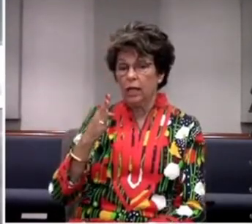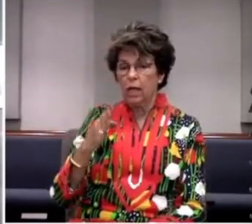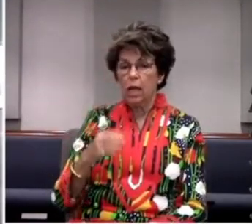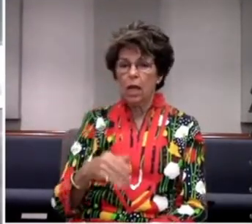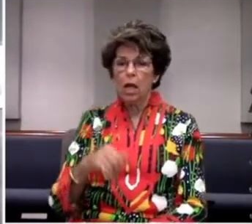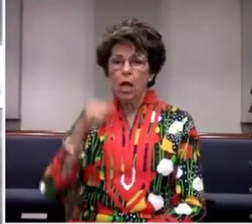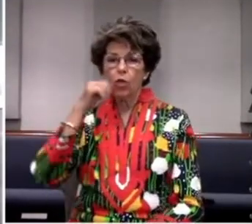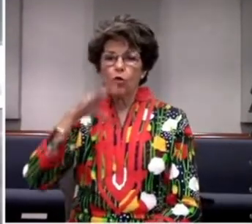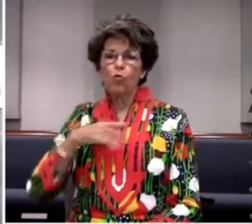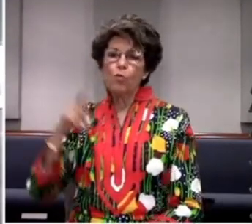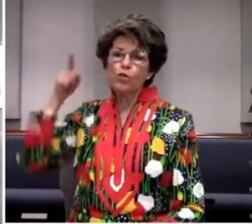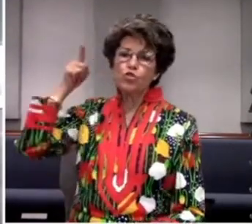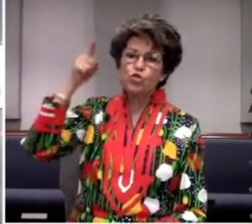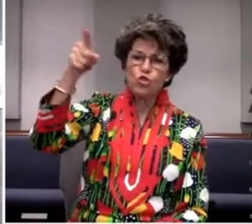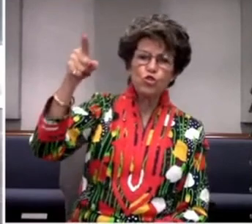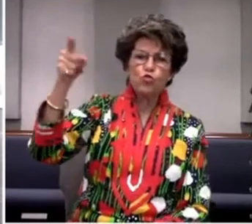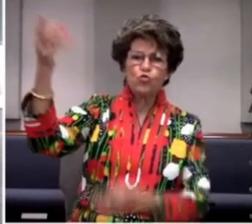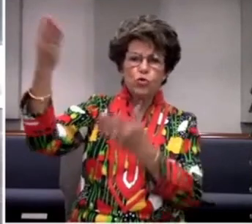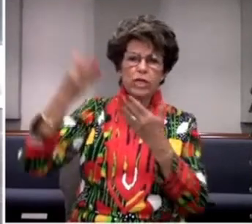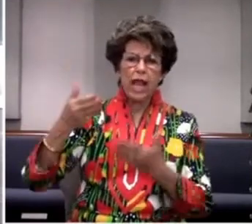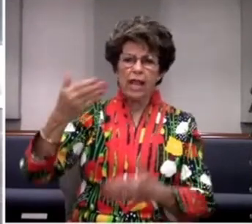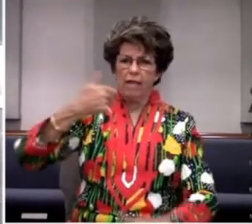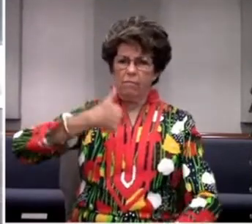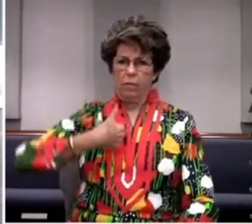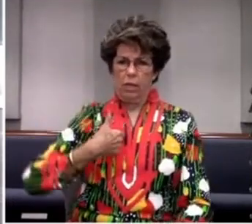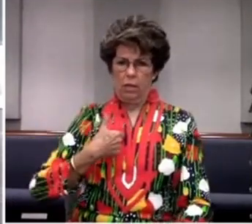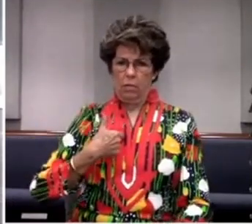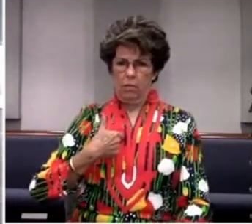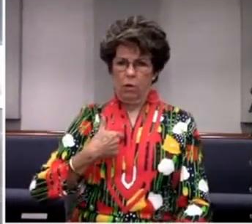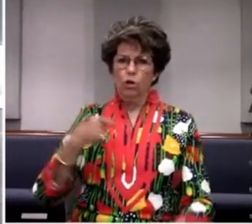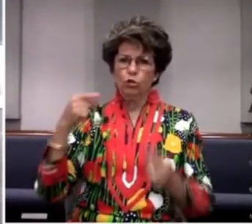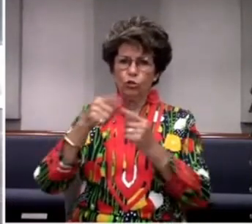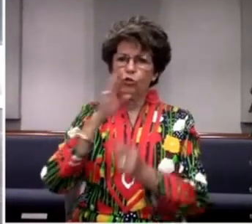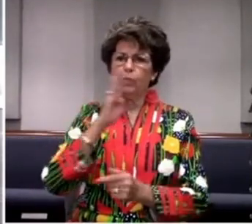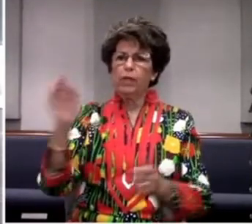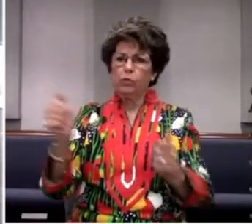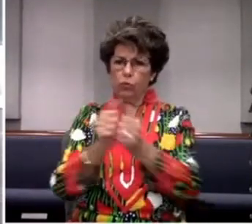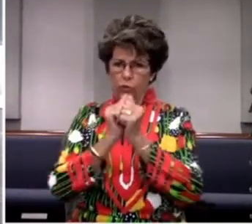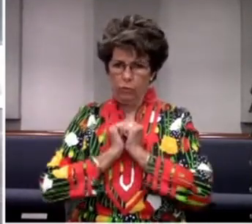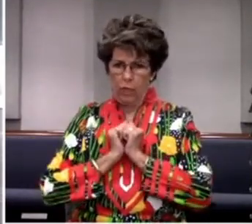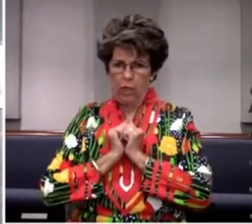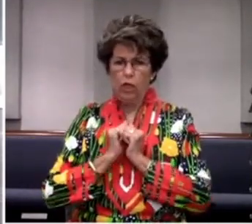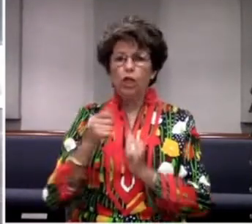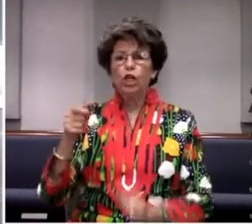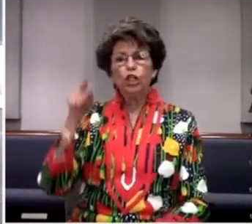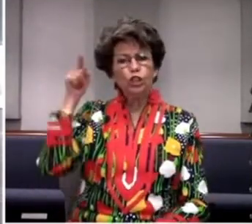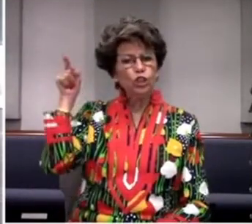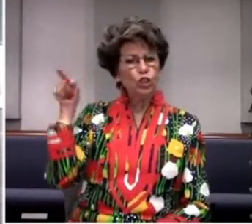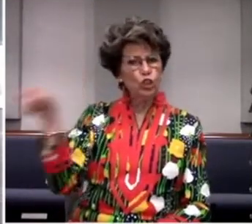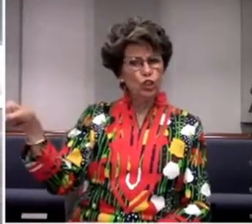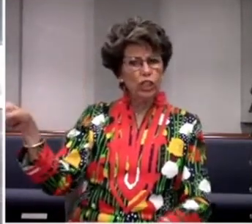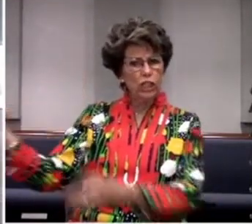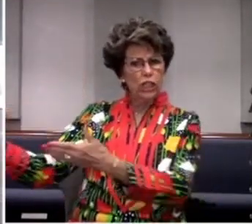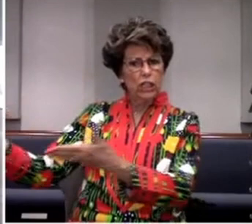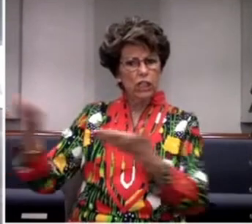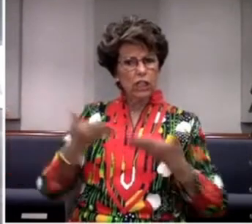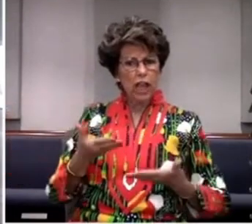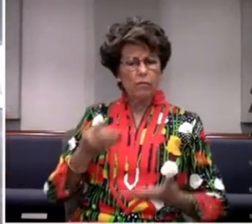woman thou gavest me to be with me, she gave me of the tree, and I did